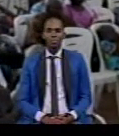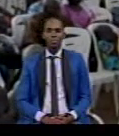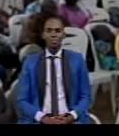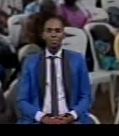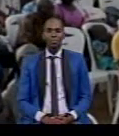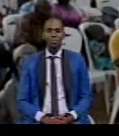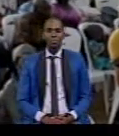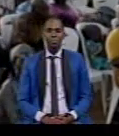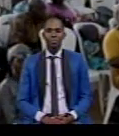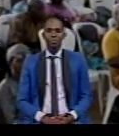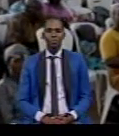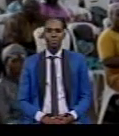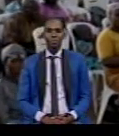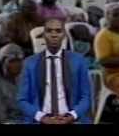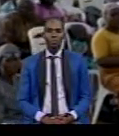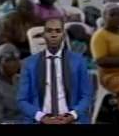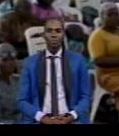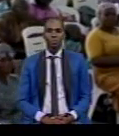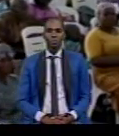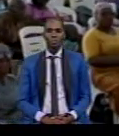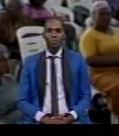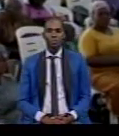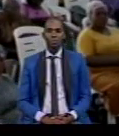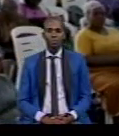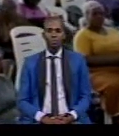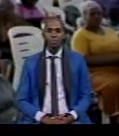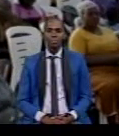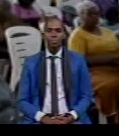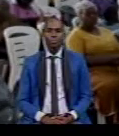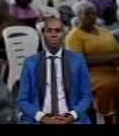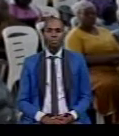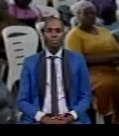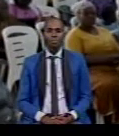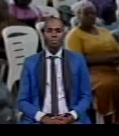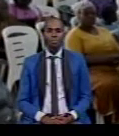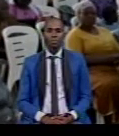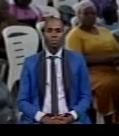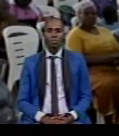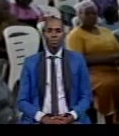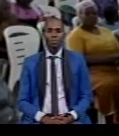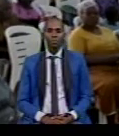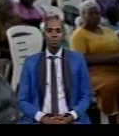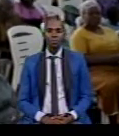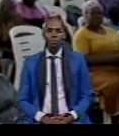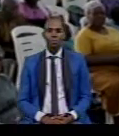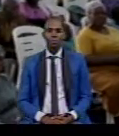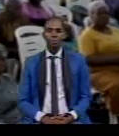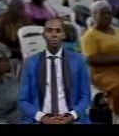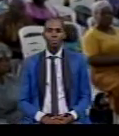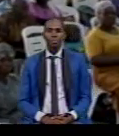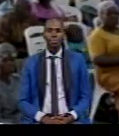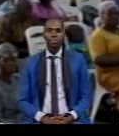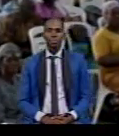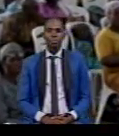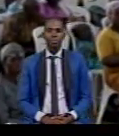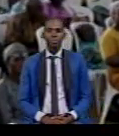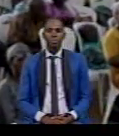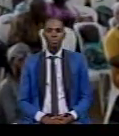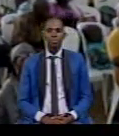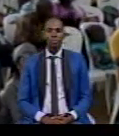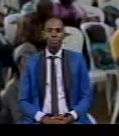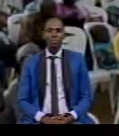to God. You are not confessing to the person you have offended. You are covering,